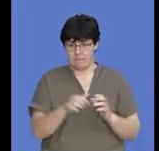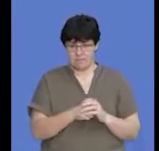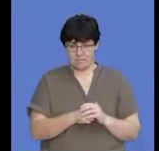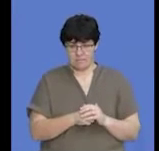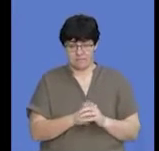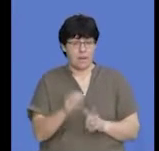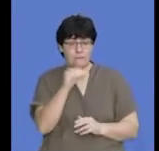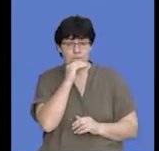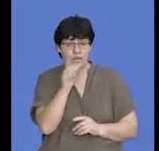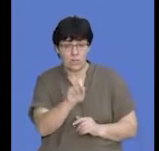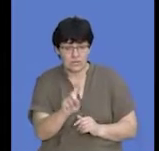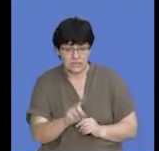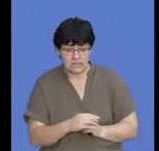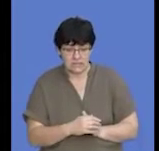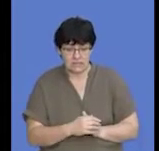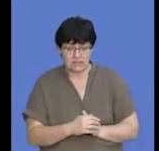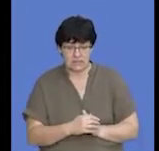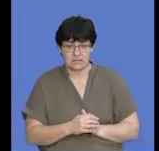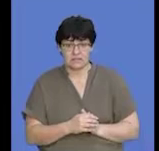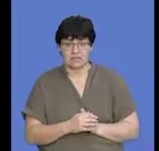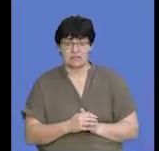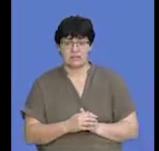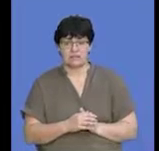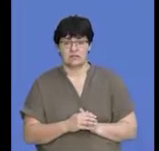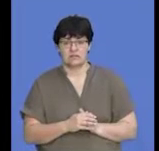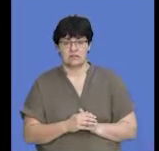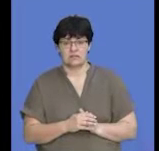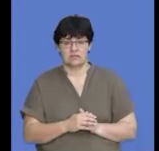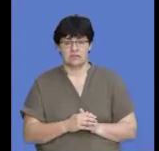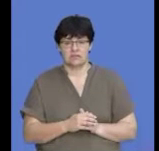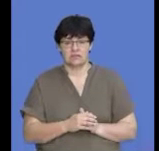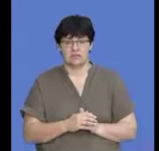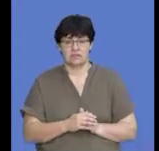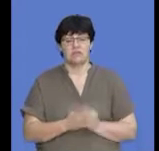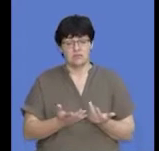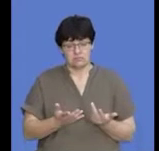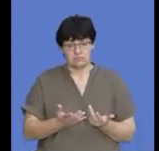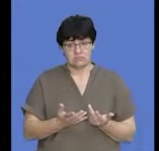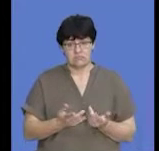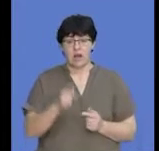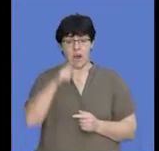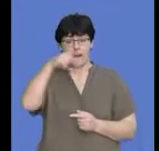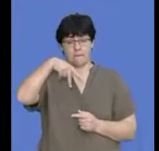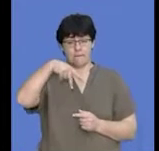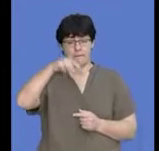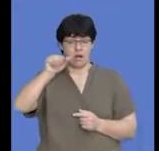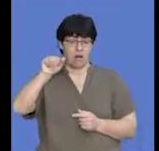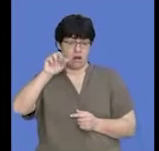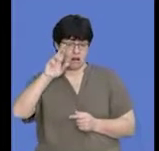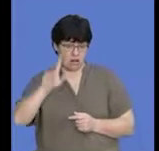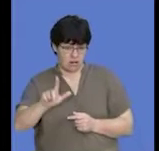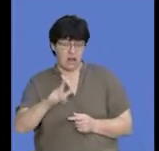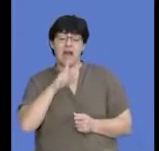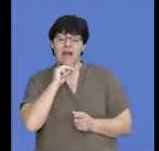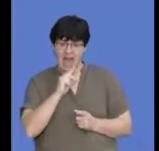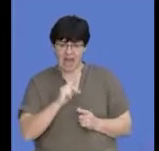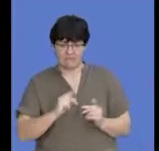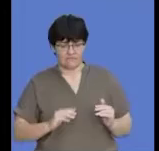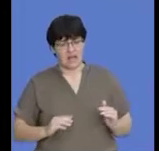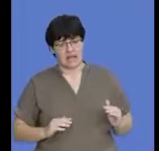And what does this mean? It means that in PAL, which is the map that we are dealing with, there is a steep